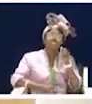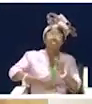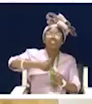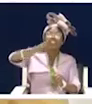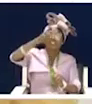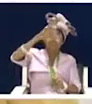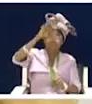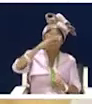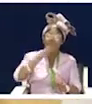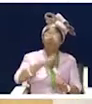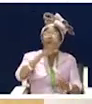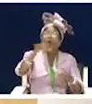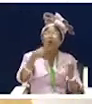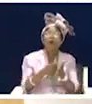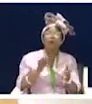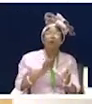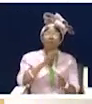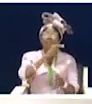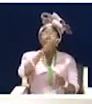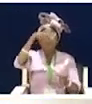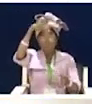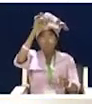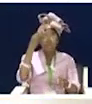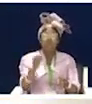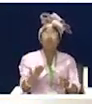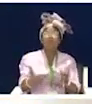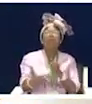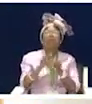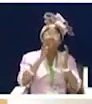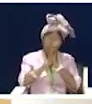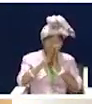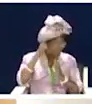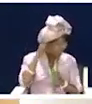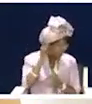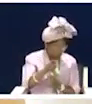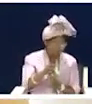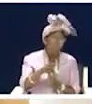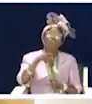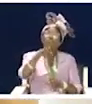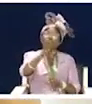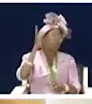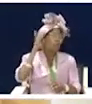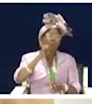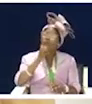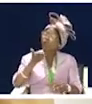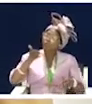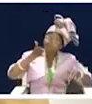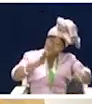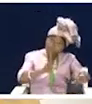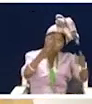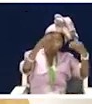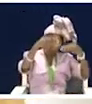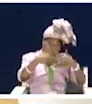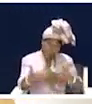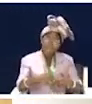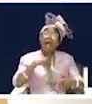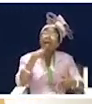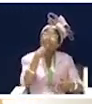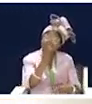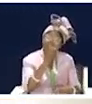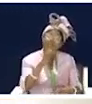Jeff Odeshola, and all other men of God in the camp, that they are praying for you. You will not die, you will come back. I